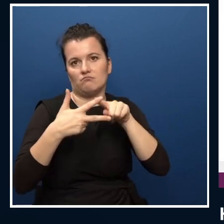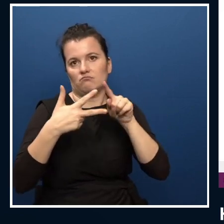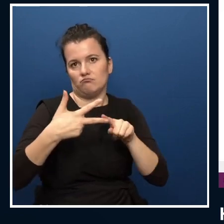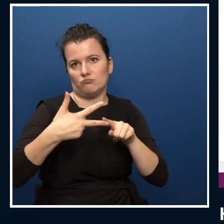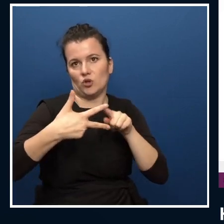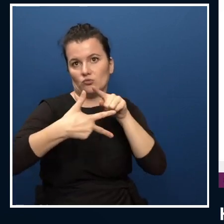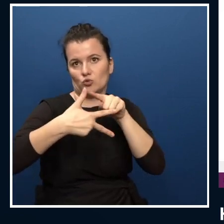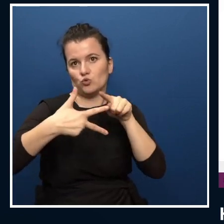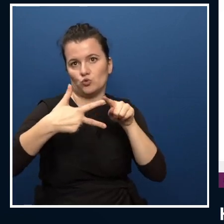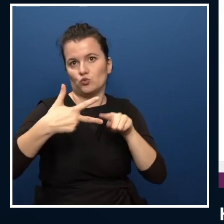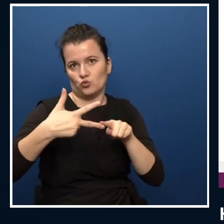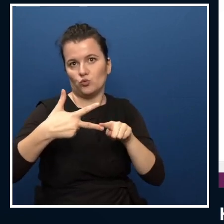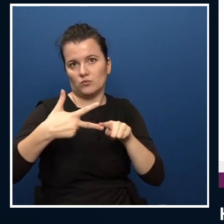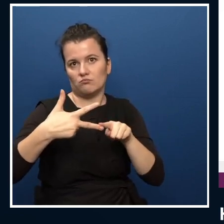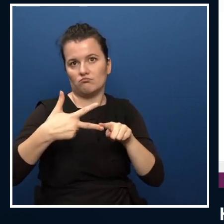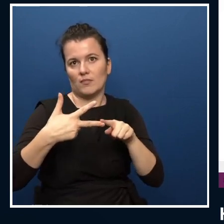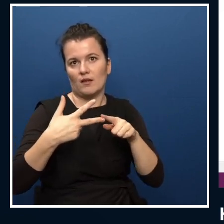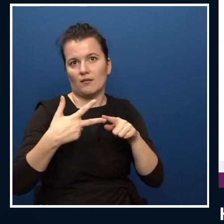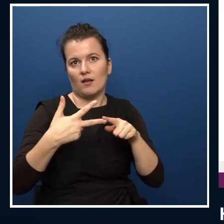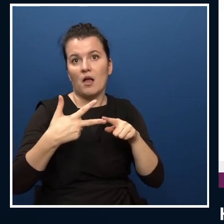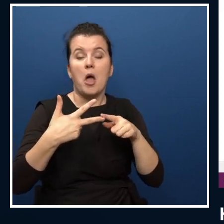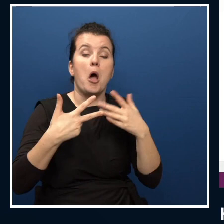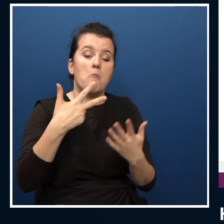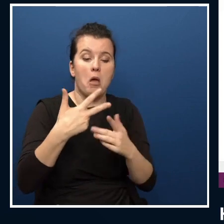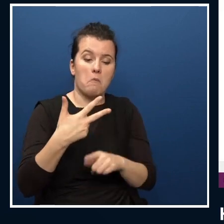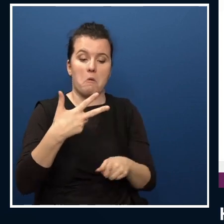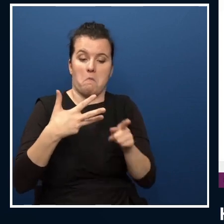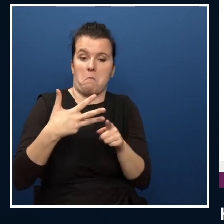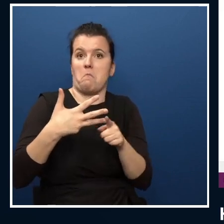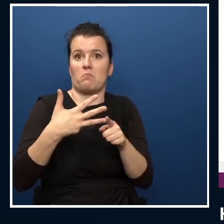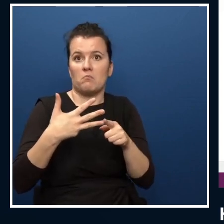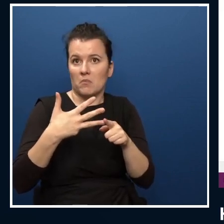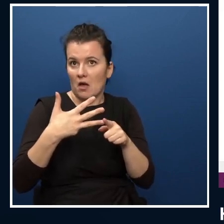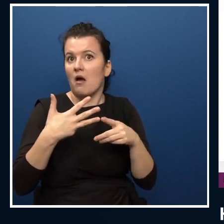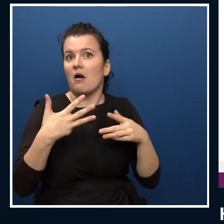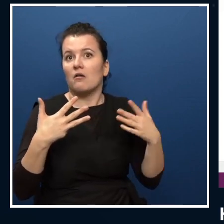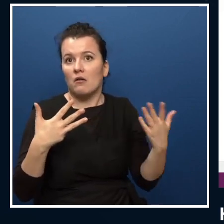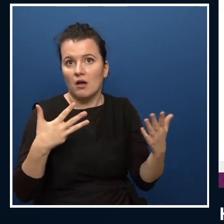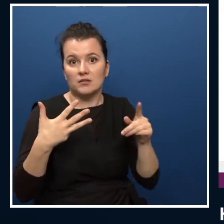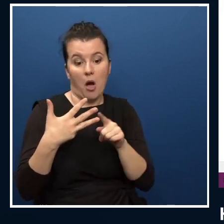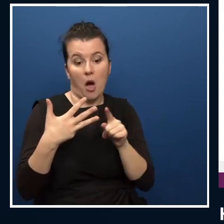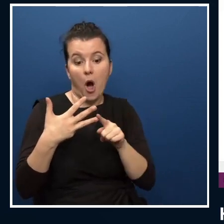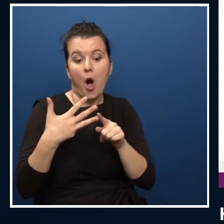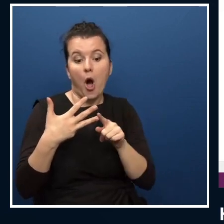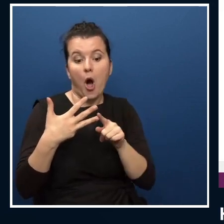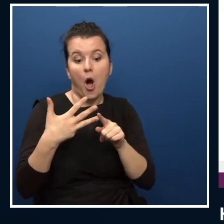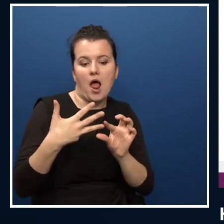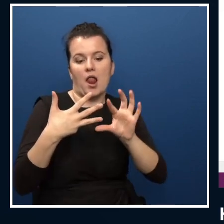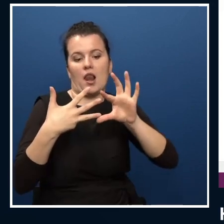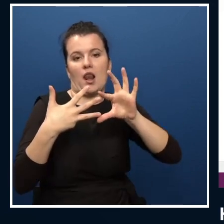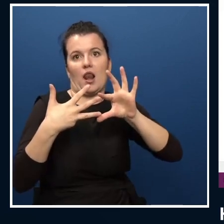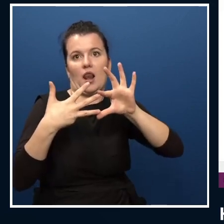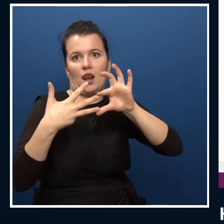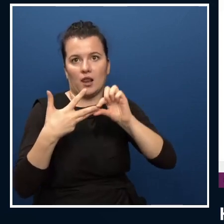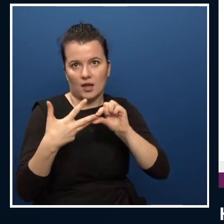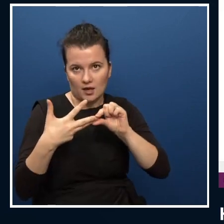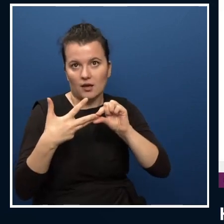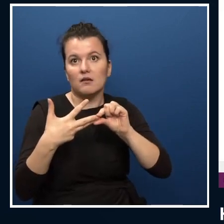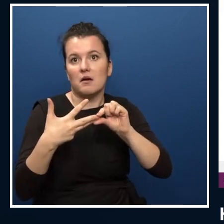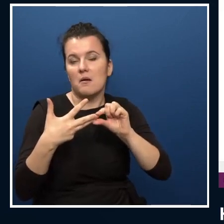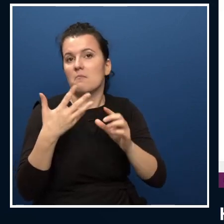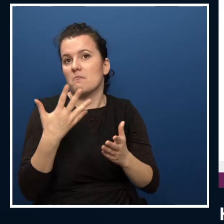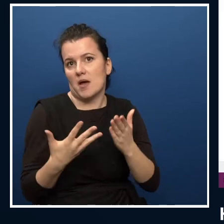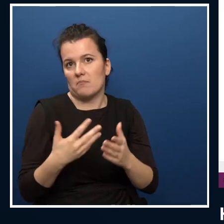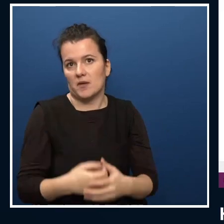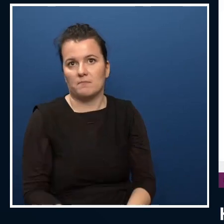to, make /podcast point to site 3, right? I could basically make that forwarded to